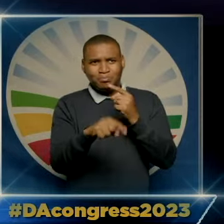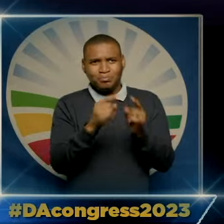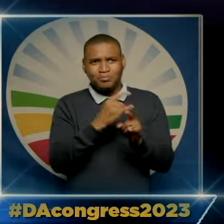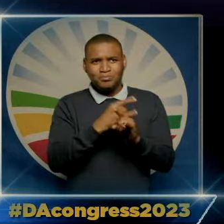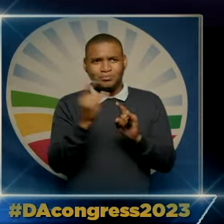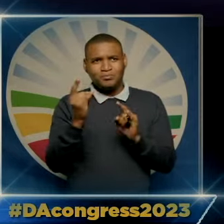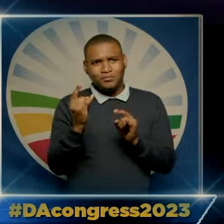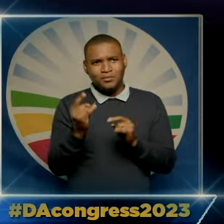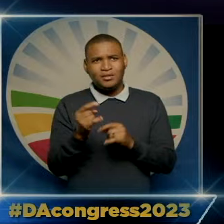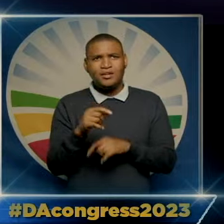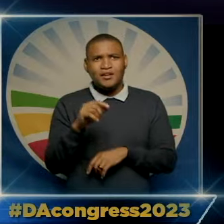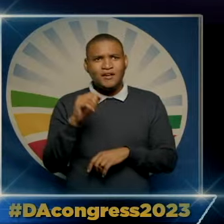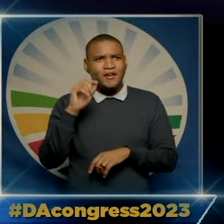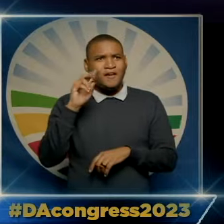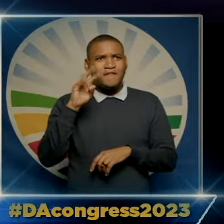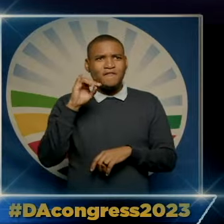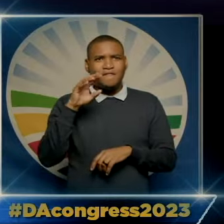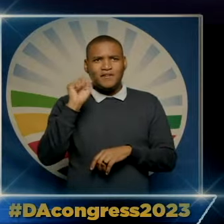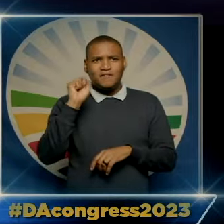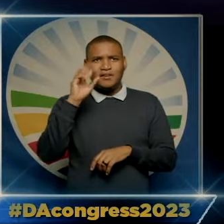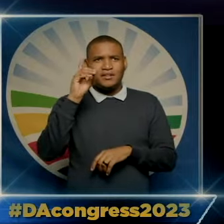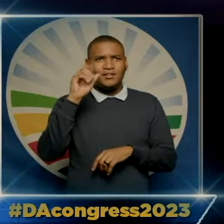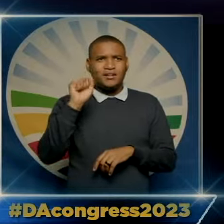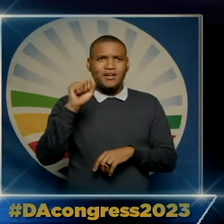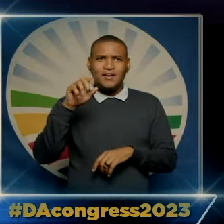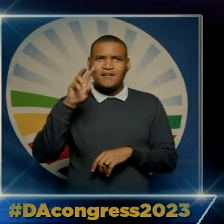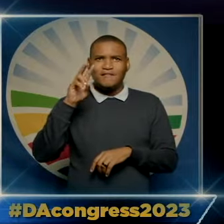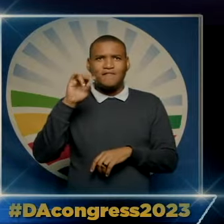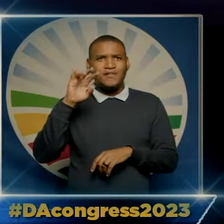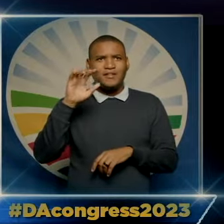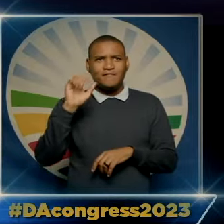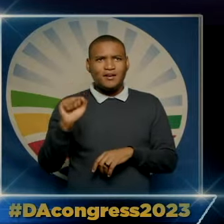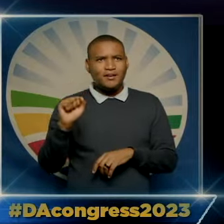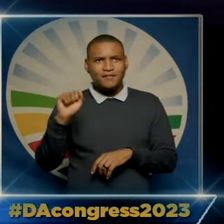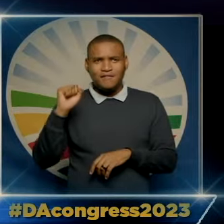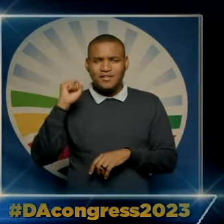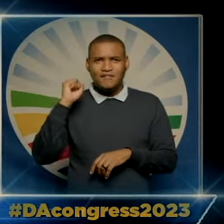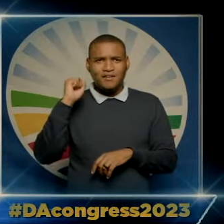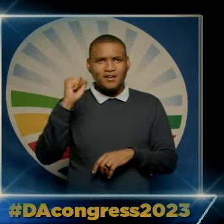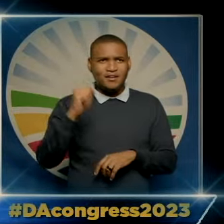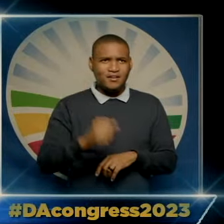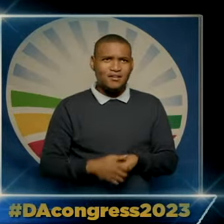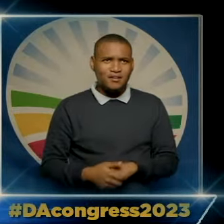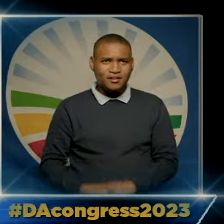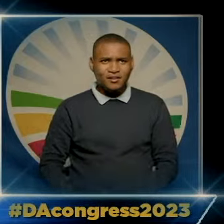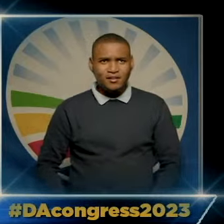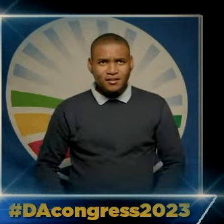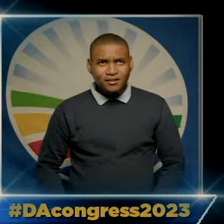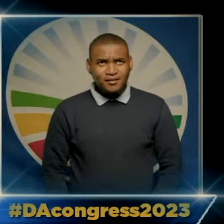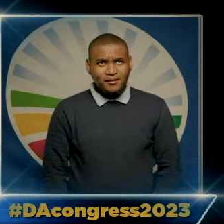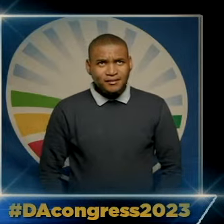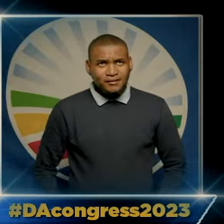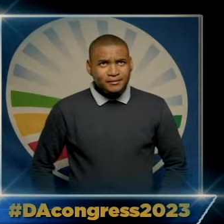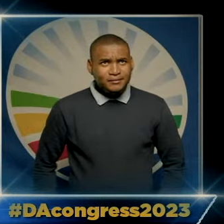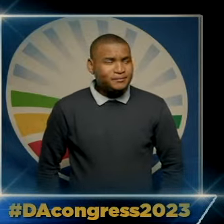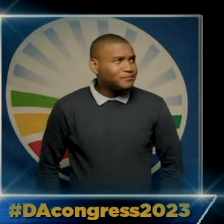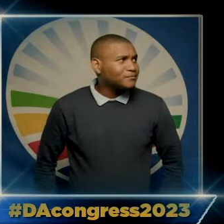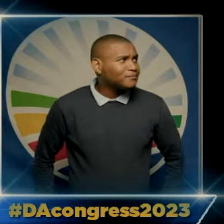Democrats. Viva DA, viva! Viva DA, viva! Thank you, Celia.